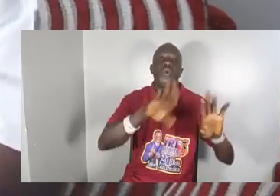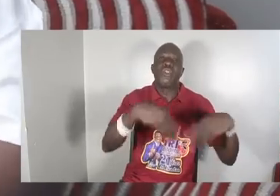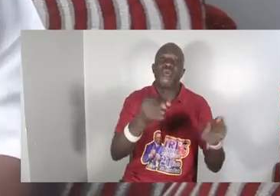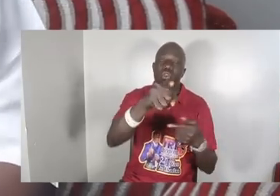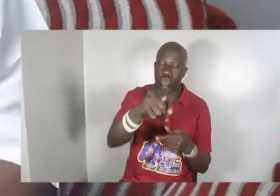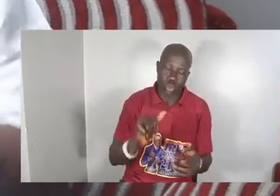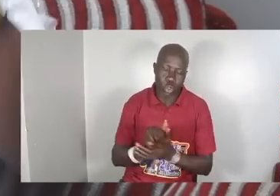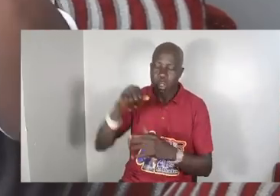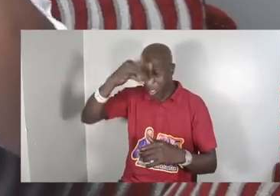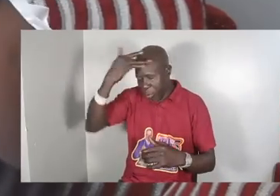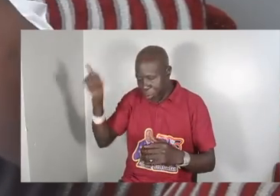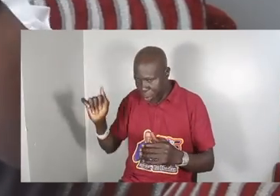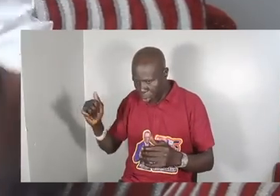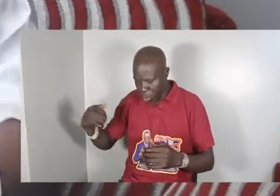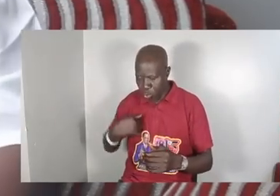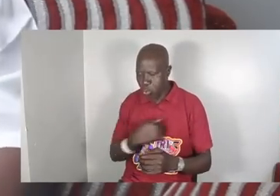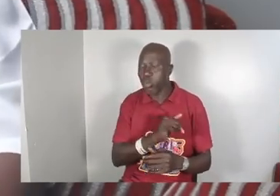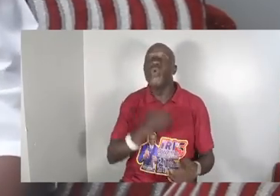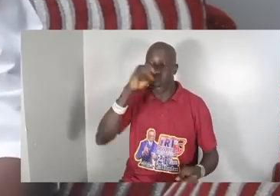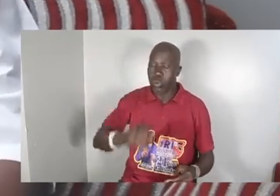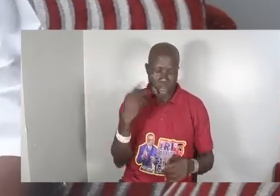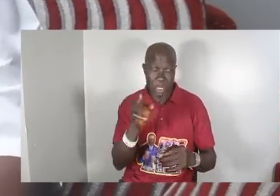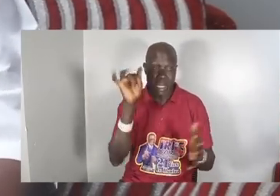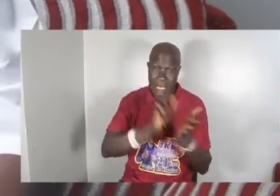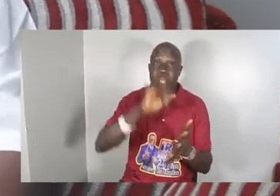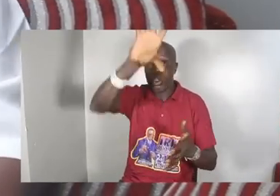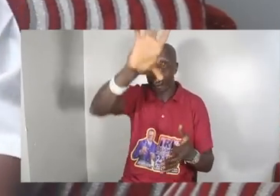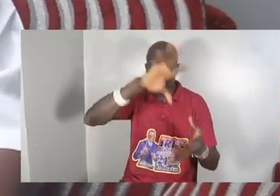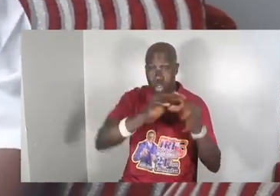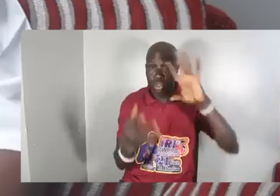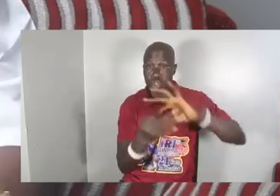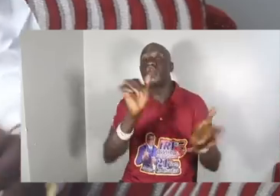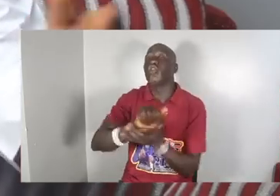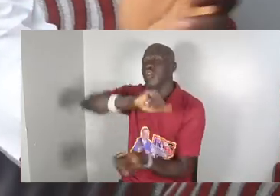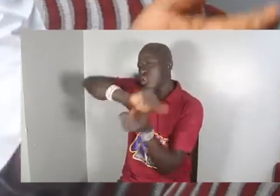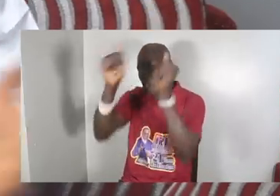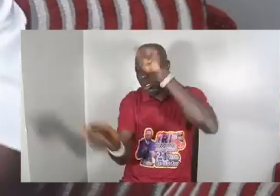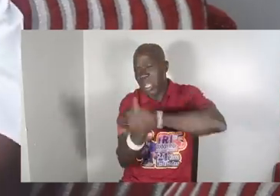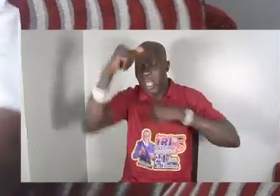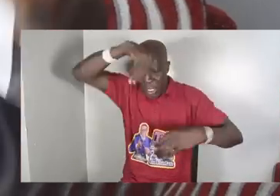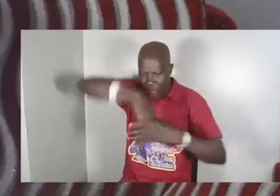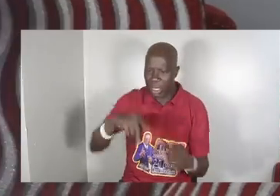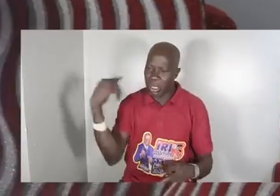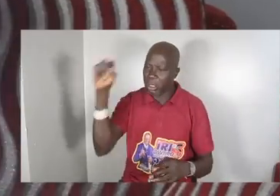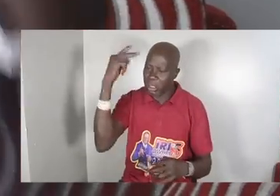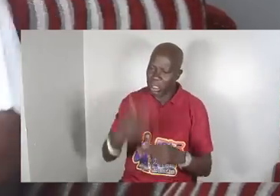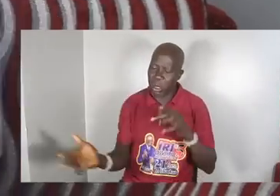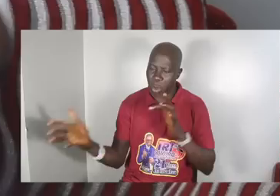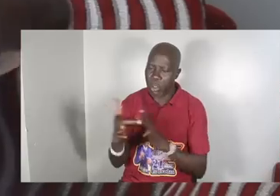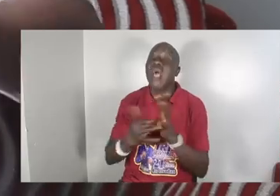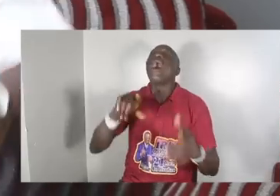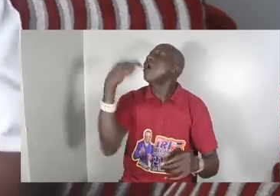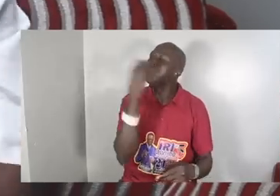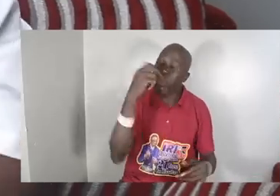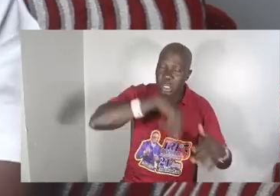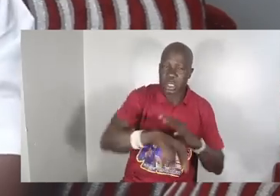Join us. I'll give to you. You must see that. Your story changed. In the name of Jesus. I will not stand in the